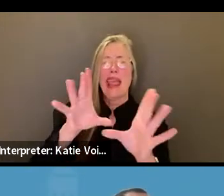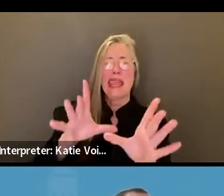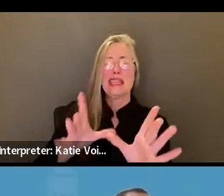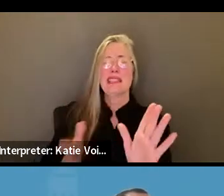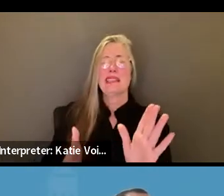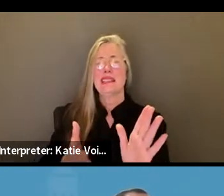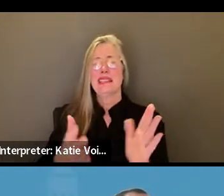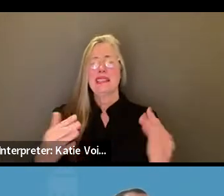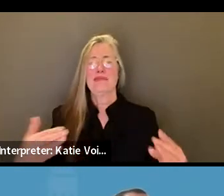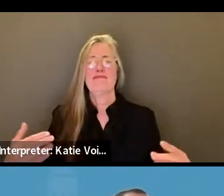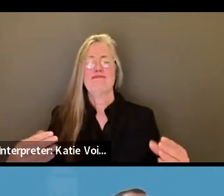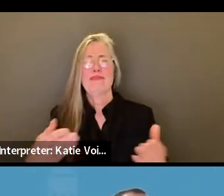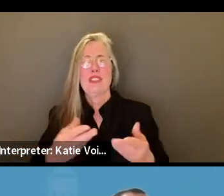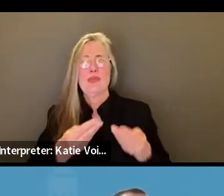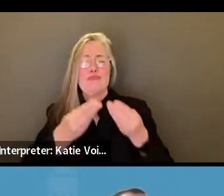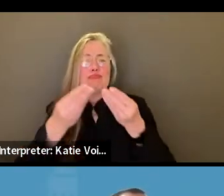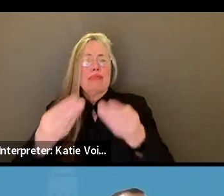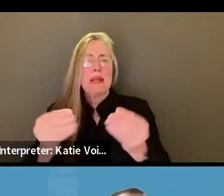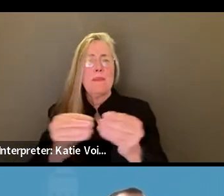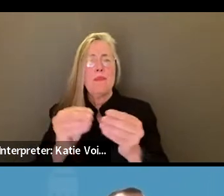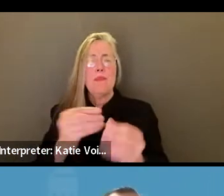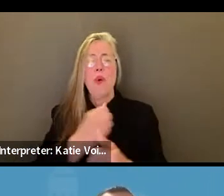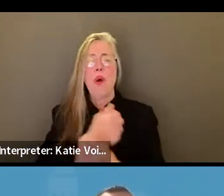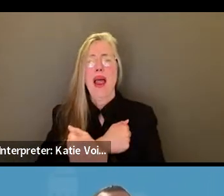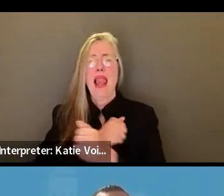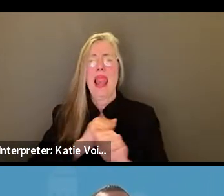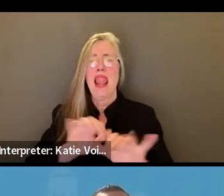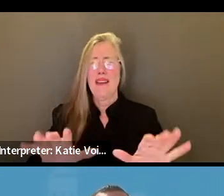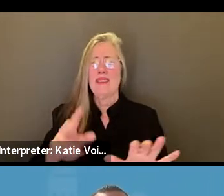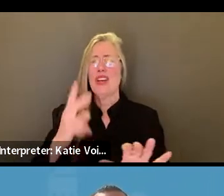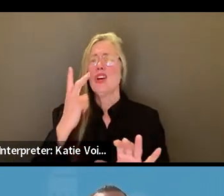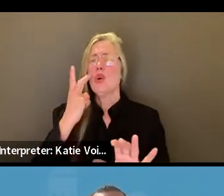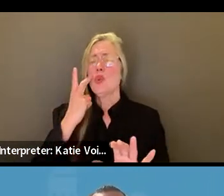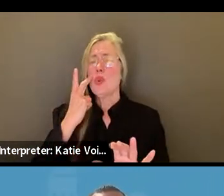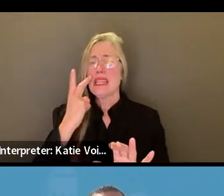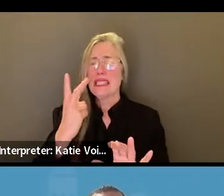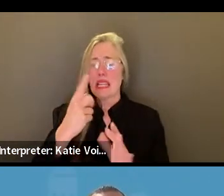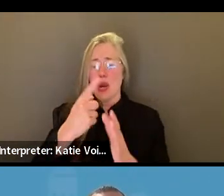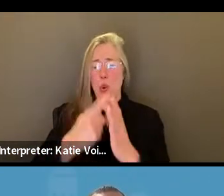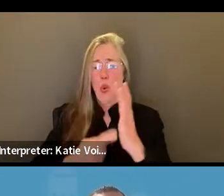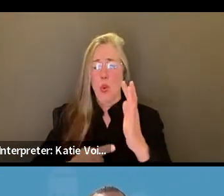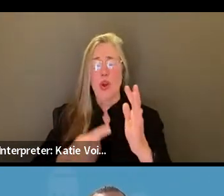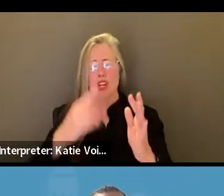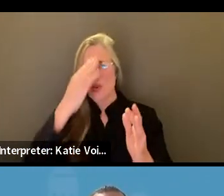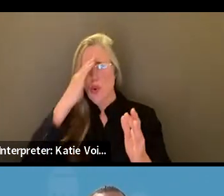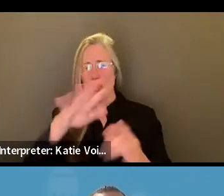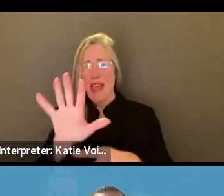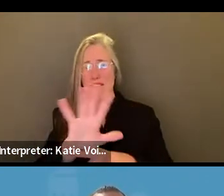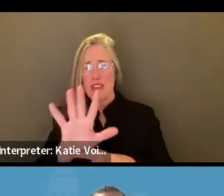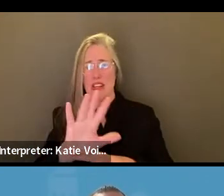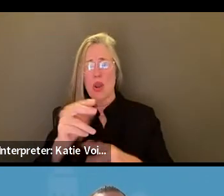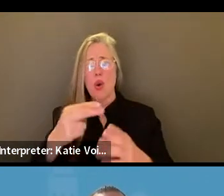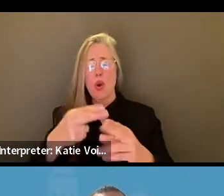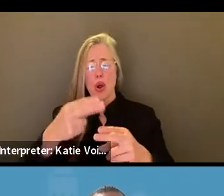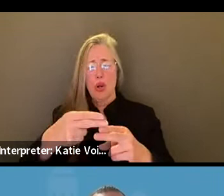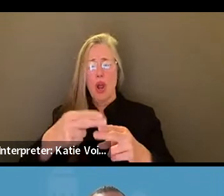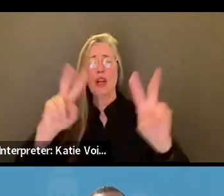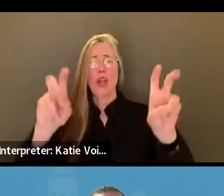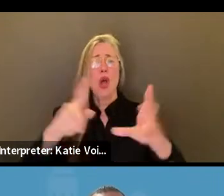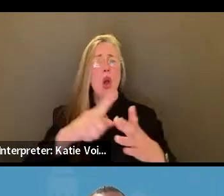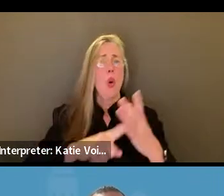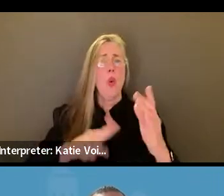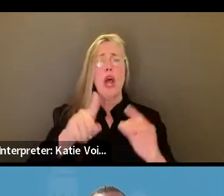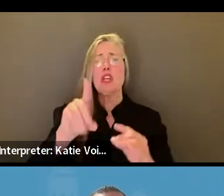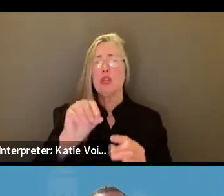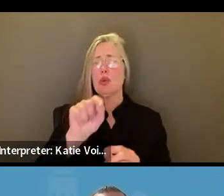in the classrooms following the kind of pushing out of the "what do you stand for" video. And these discussions, from what I've heard, have